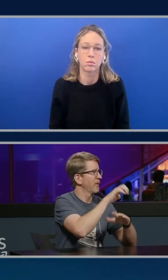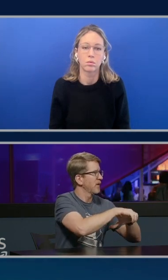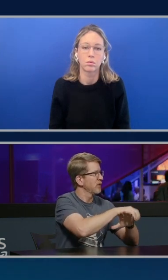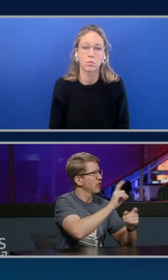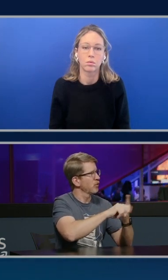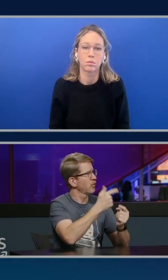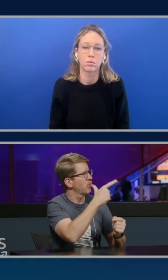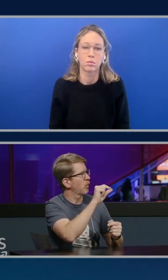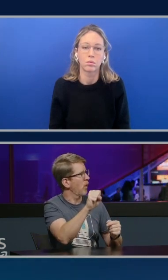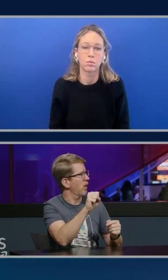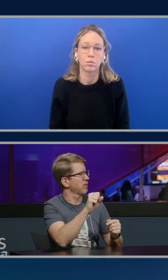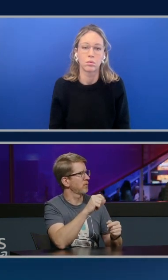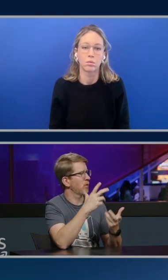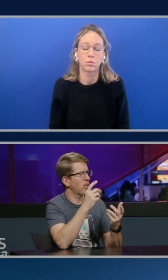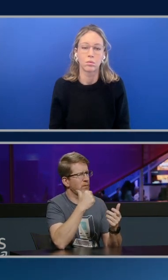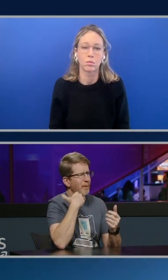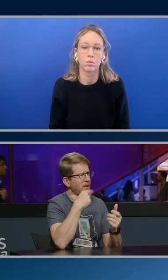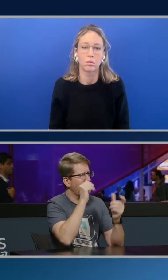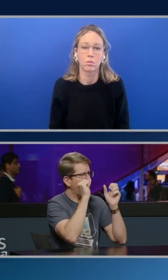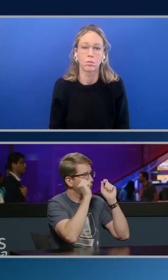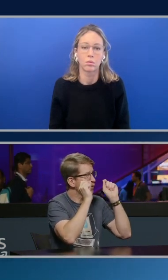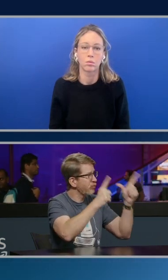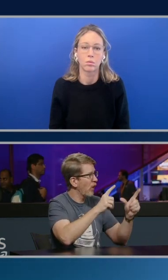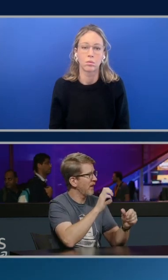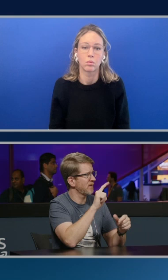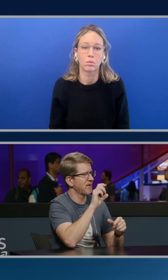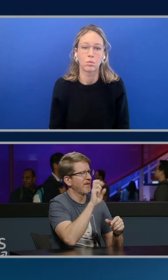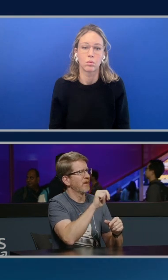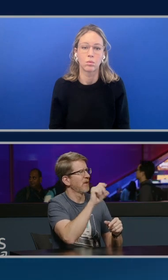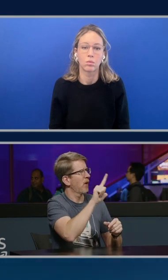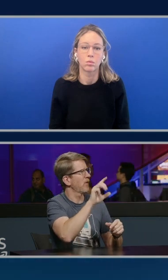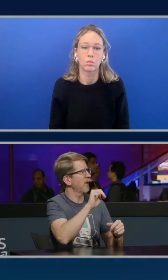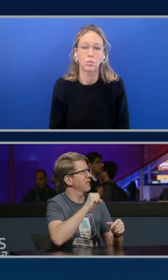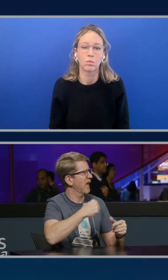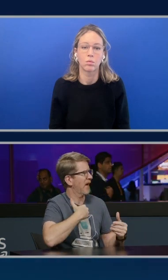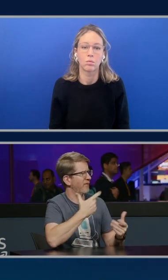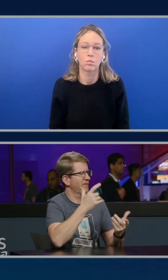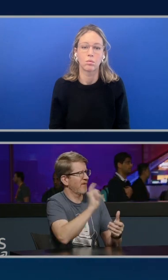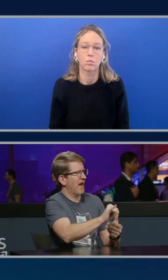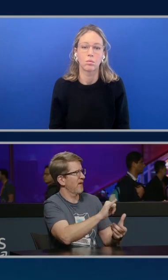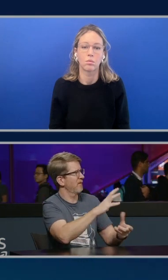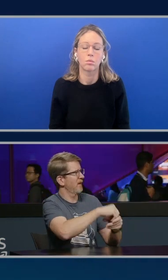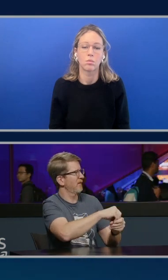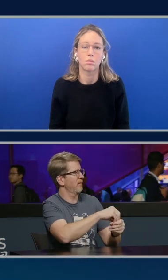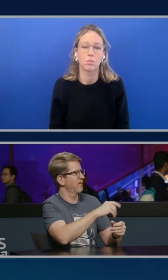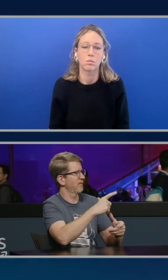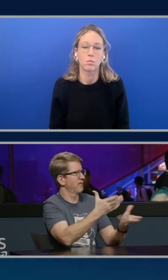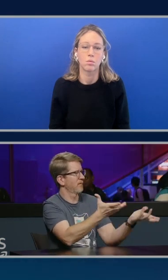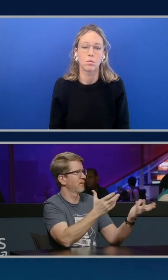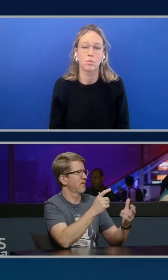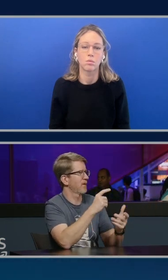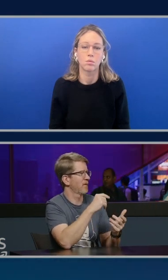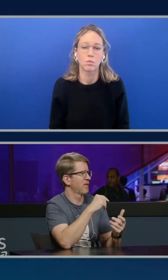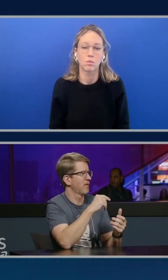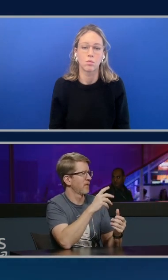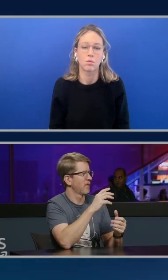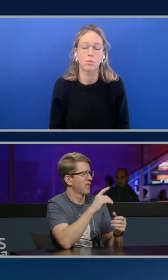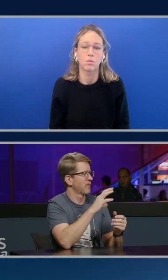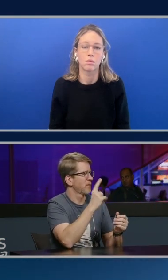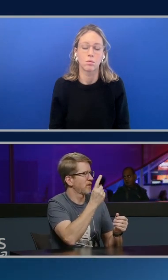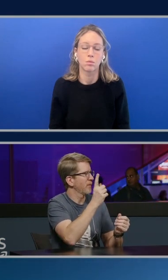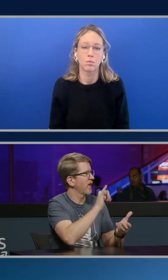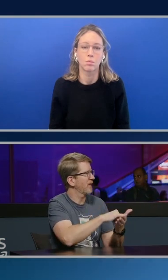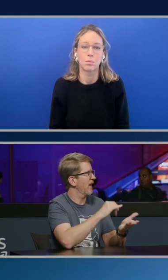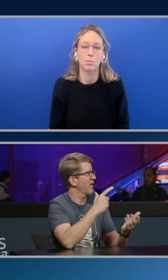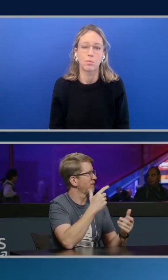you see in the gloss that there's no filler words. So even in LLMs, they have filler words